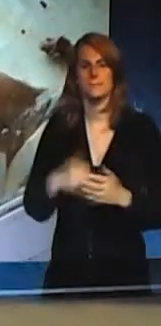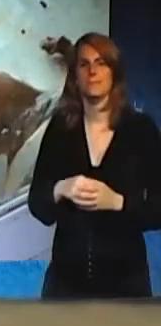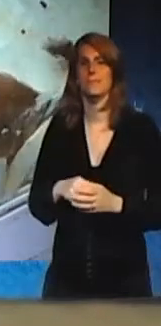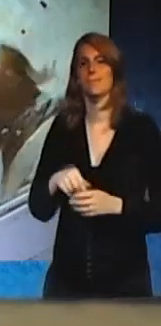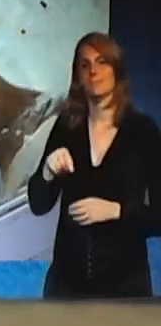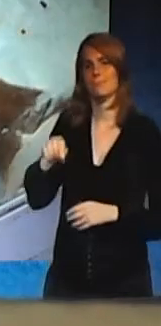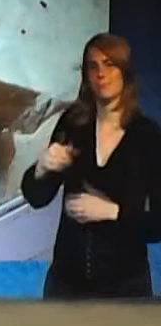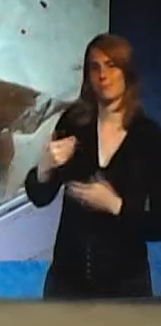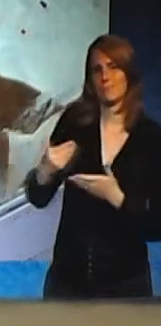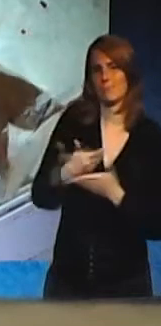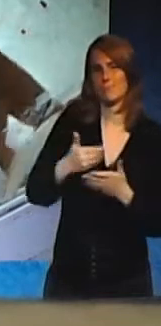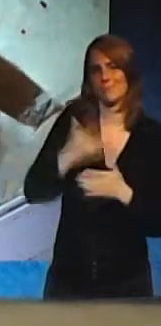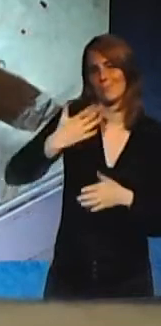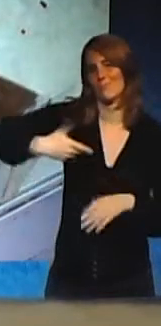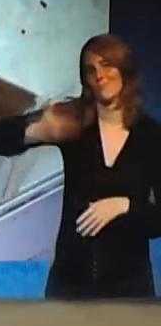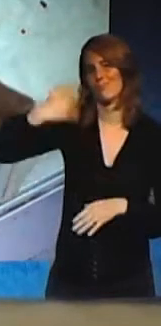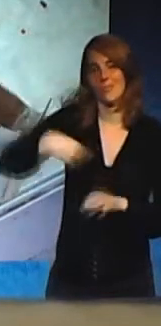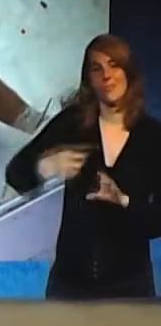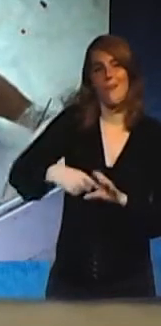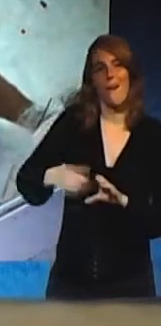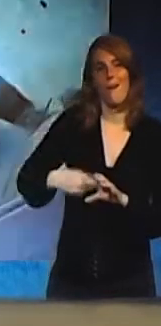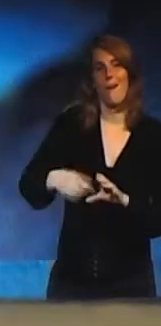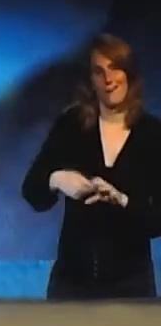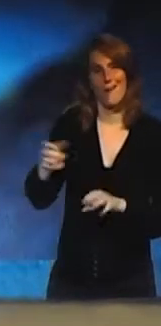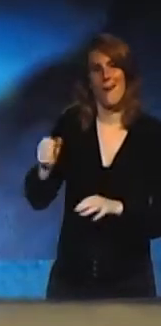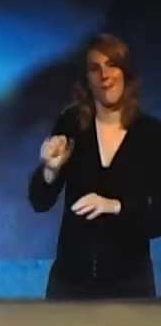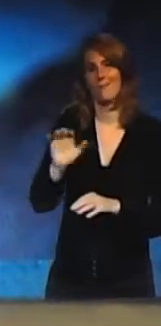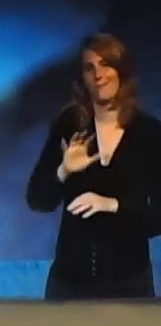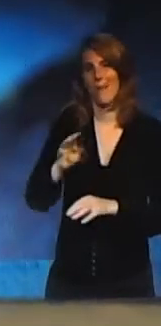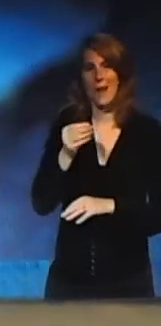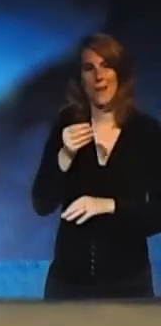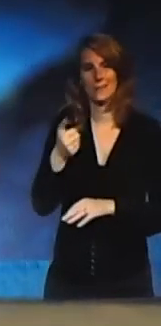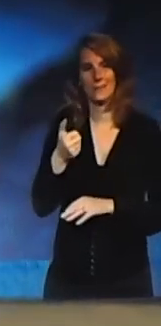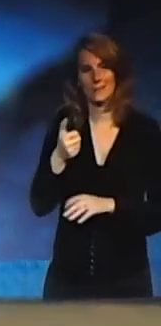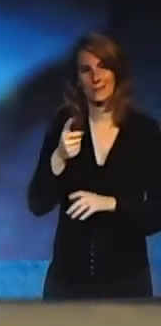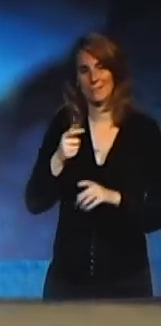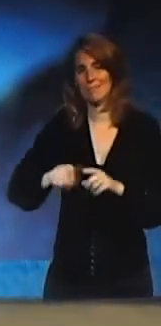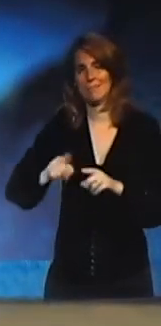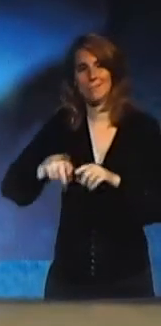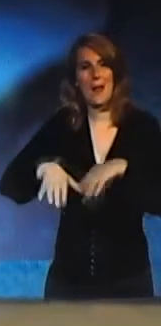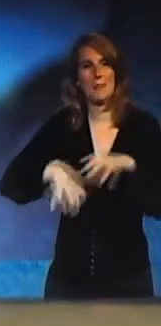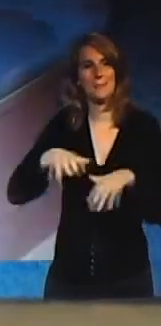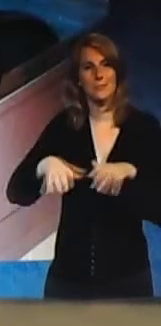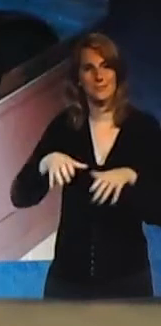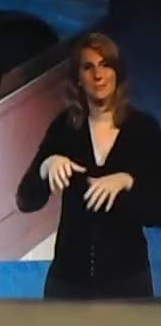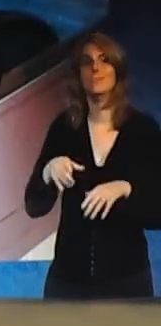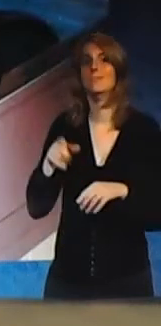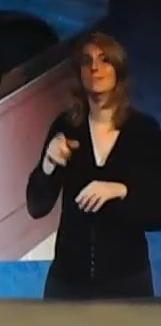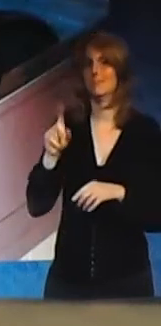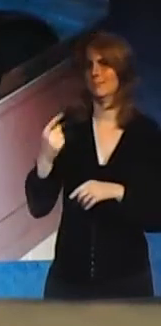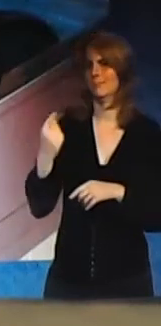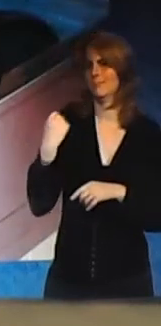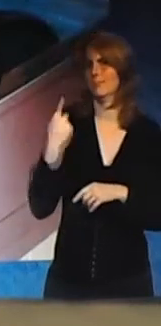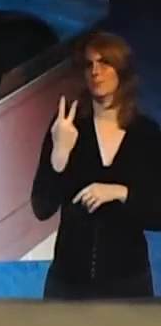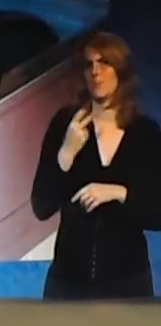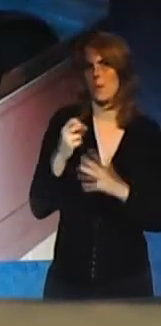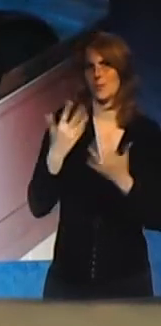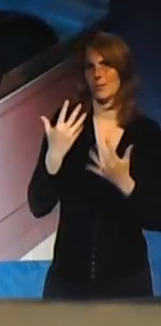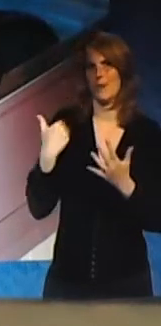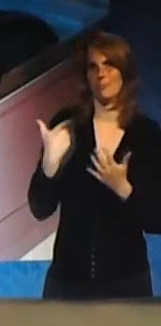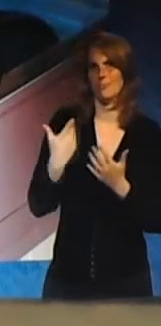has 96 animals living in his house. But since 2010, he's been using them for therapeutic purposes